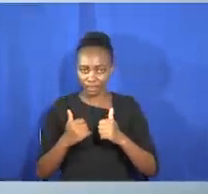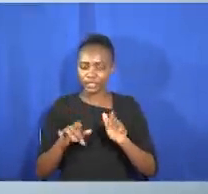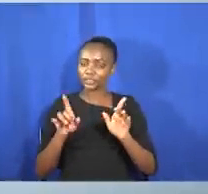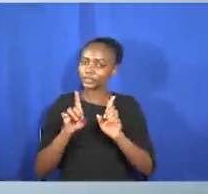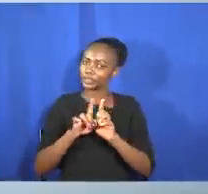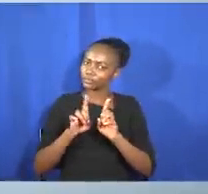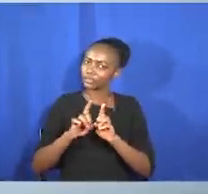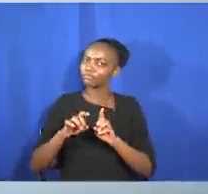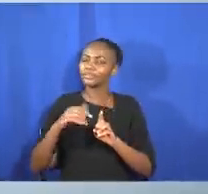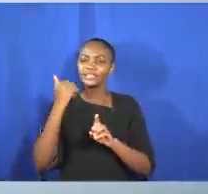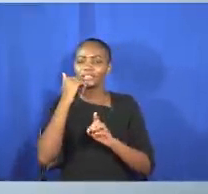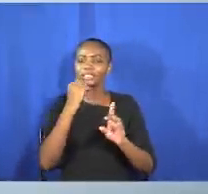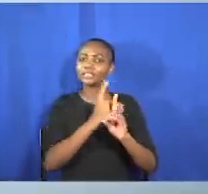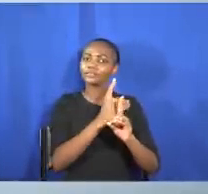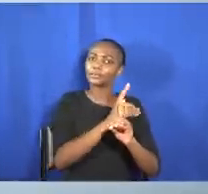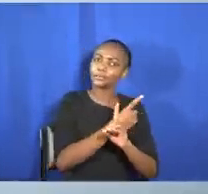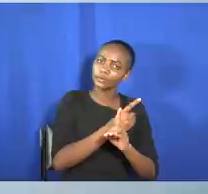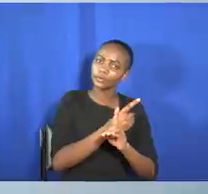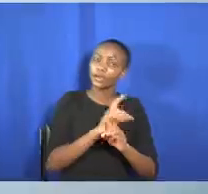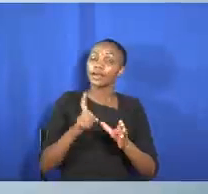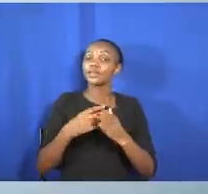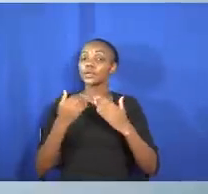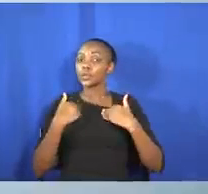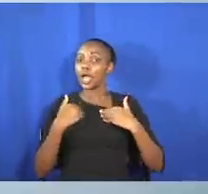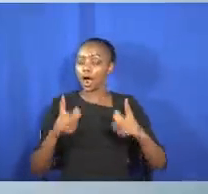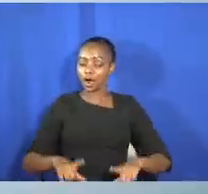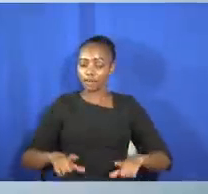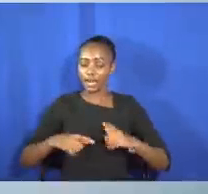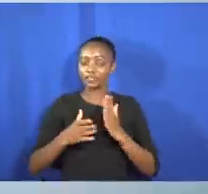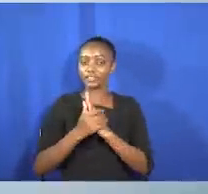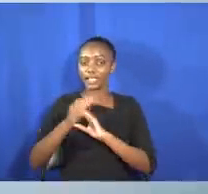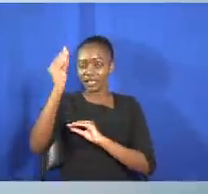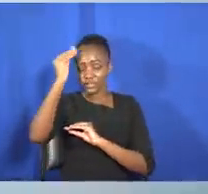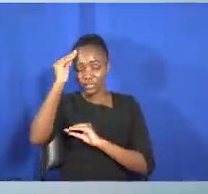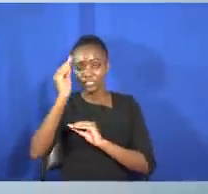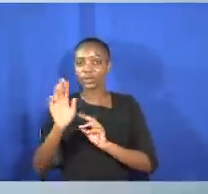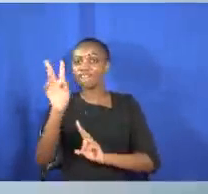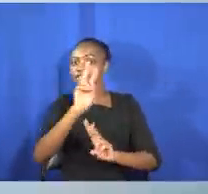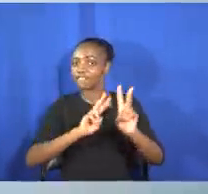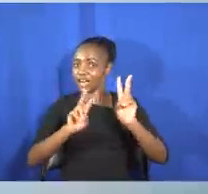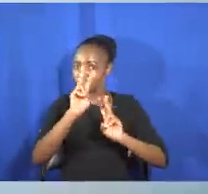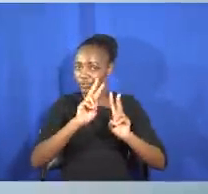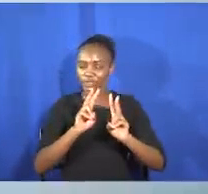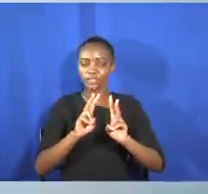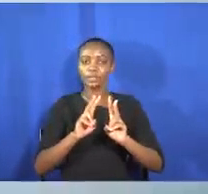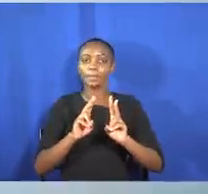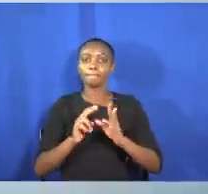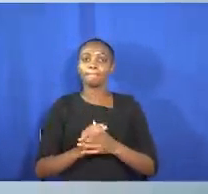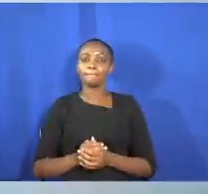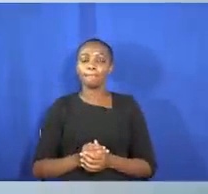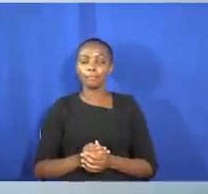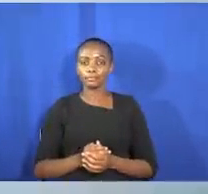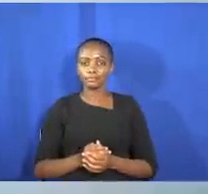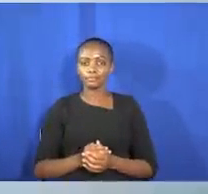health, communicable diseases and chronic diseases. Then life skills education, the issue of life skills, value, moral